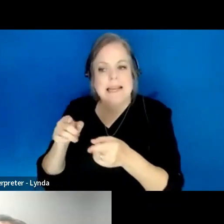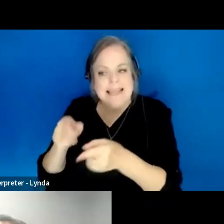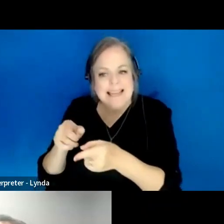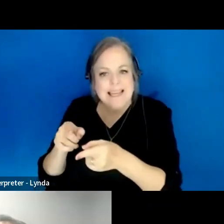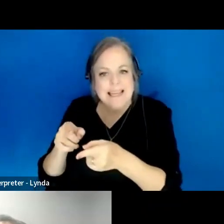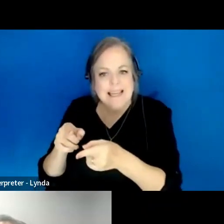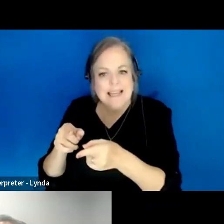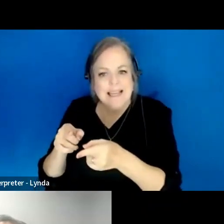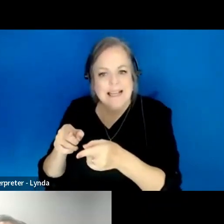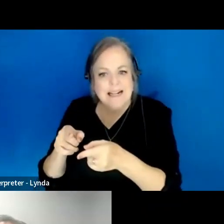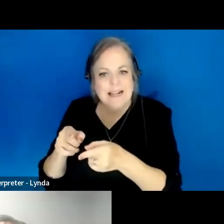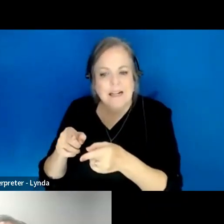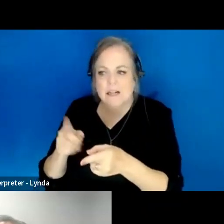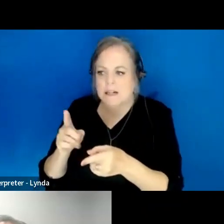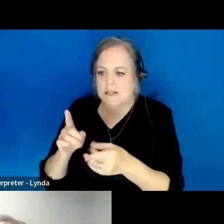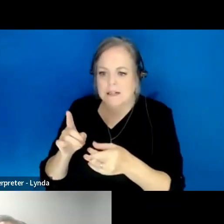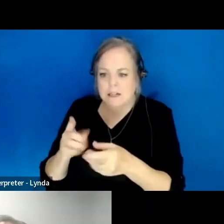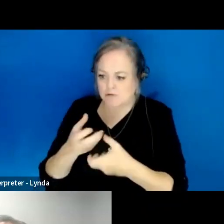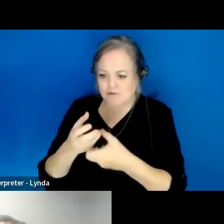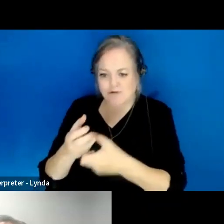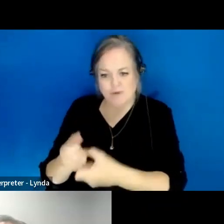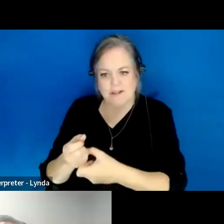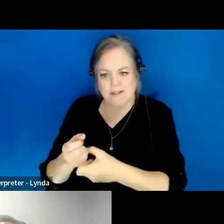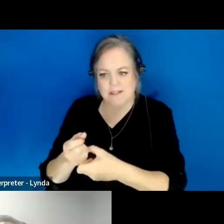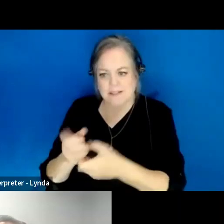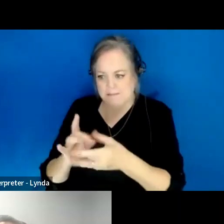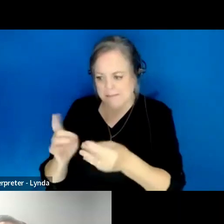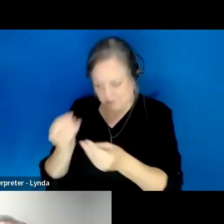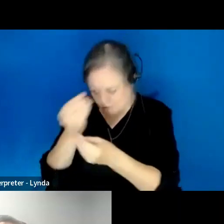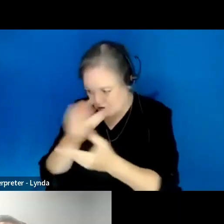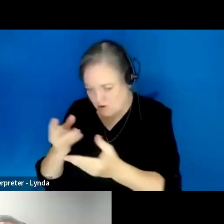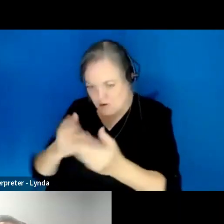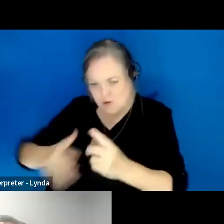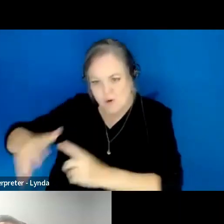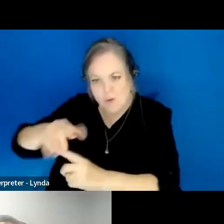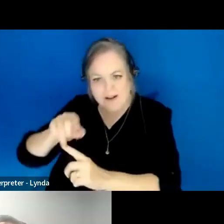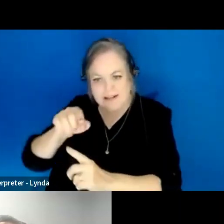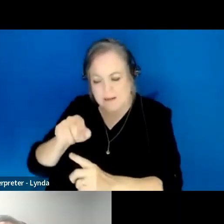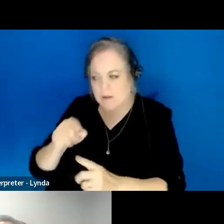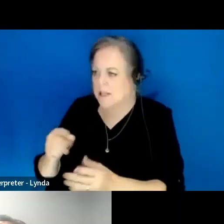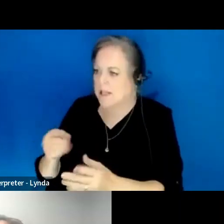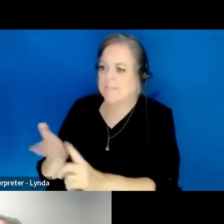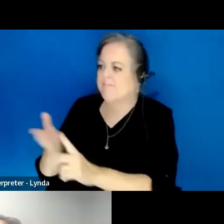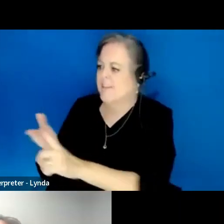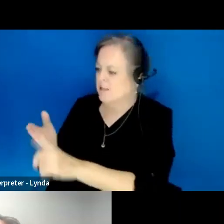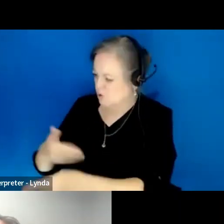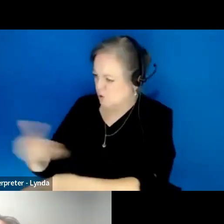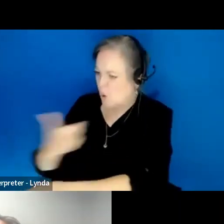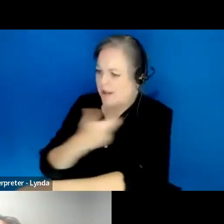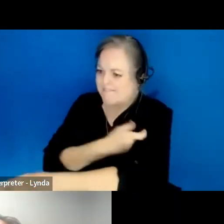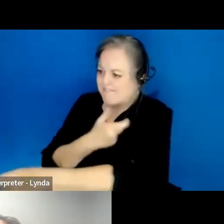trusted messenger to the people around him and convinced them to get vaccinated. I think a lot of people